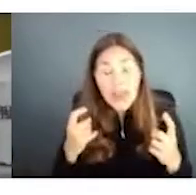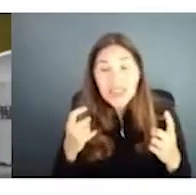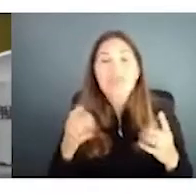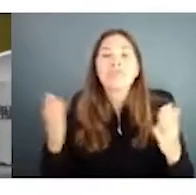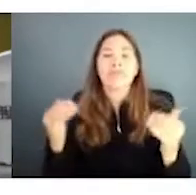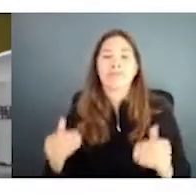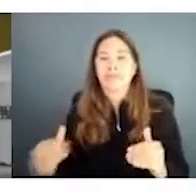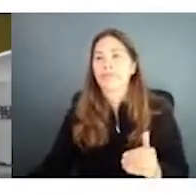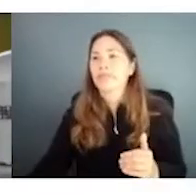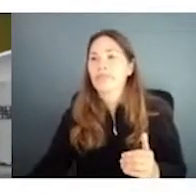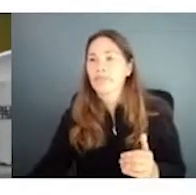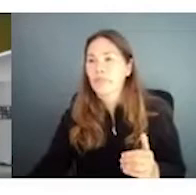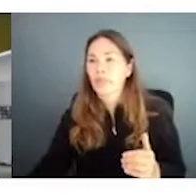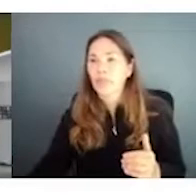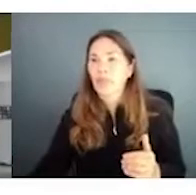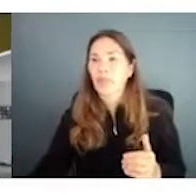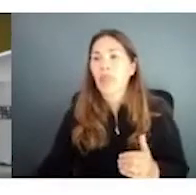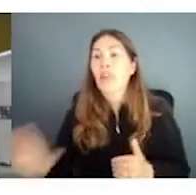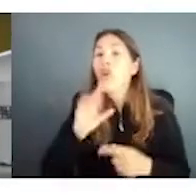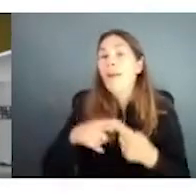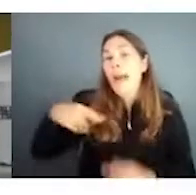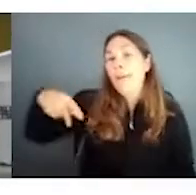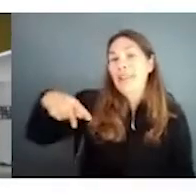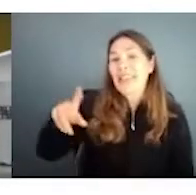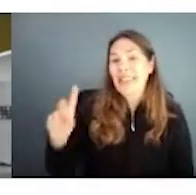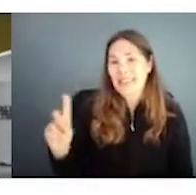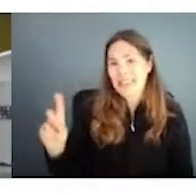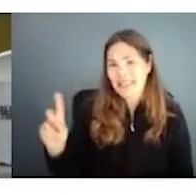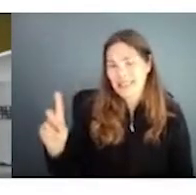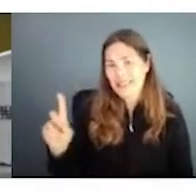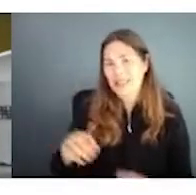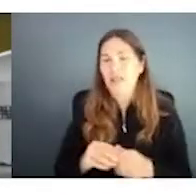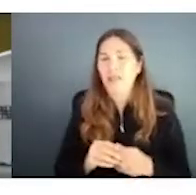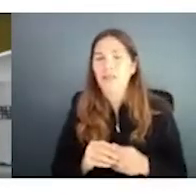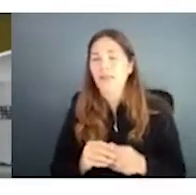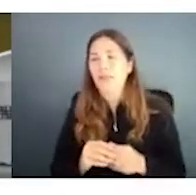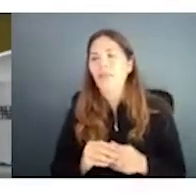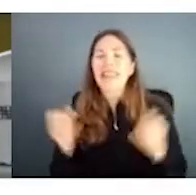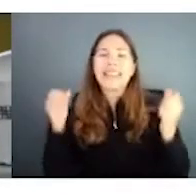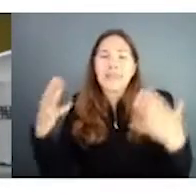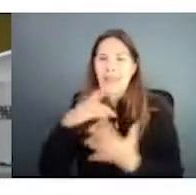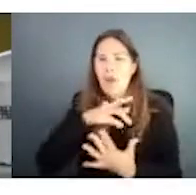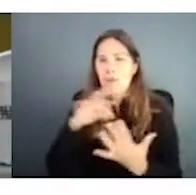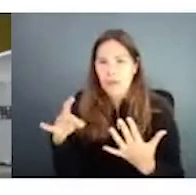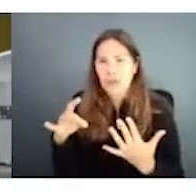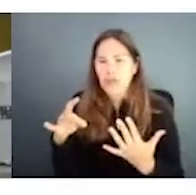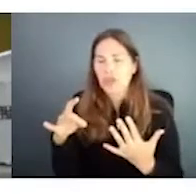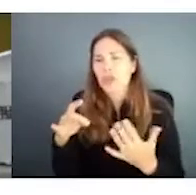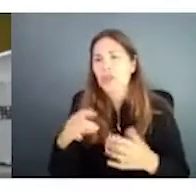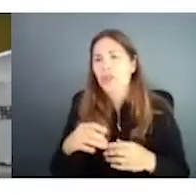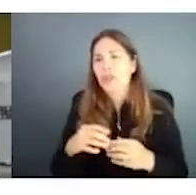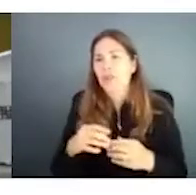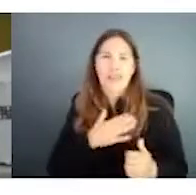sequencing. When we're talking about PD, I think there's a number of options, right? This